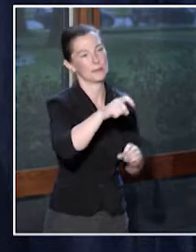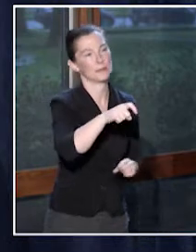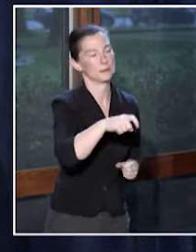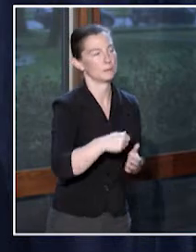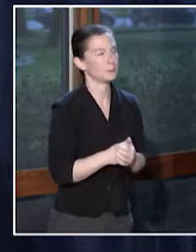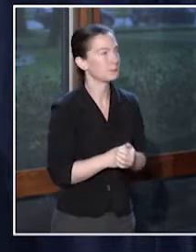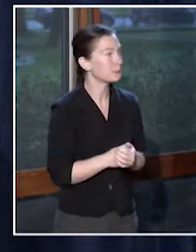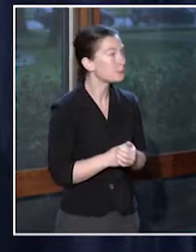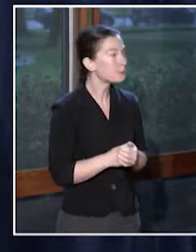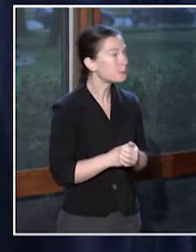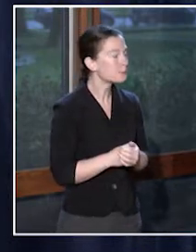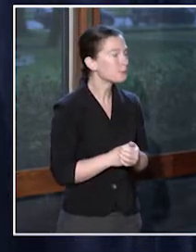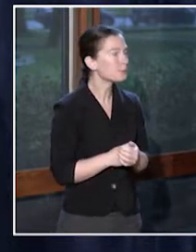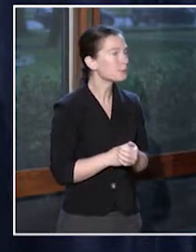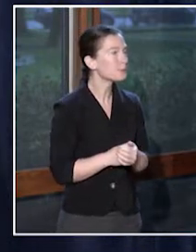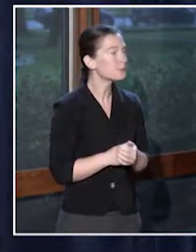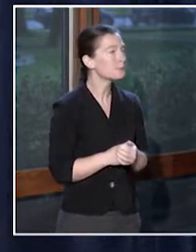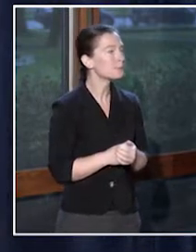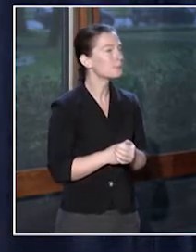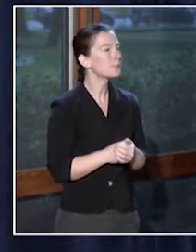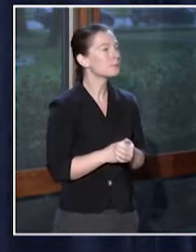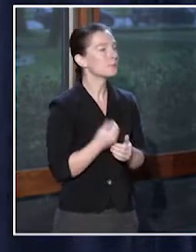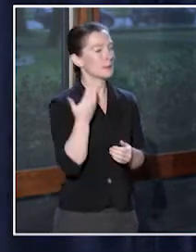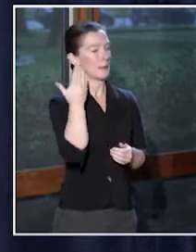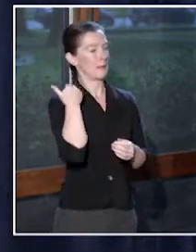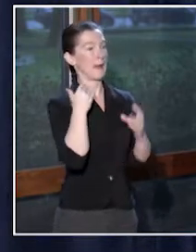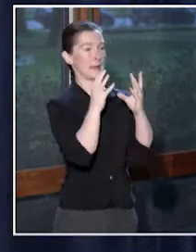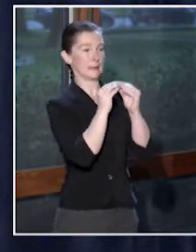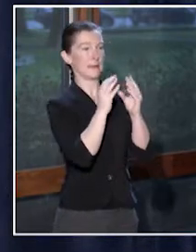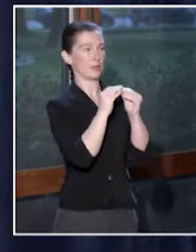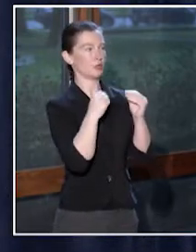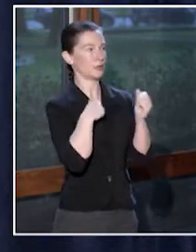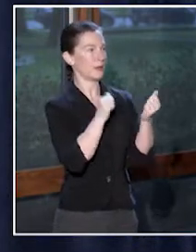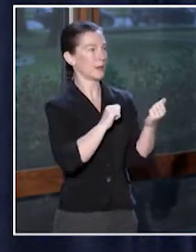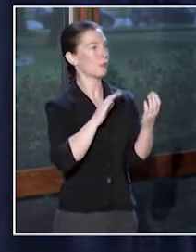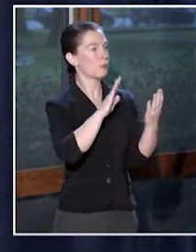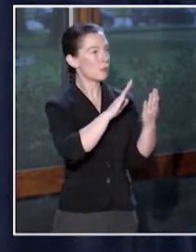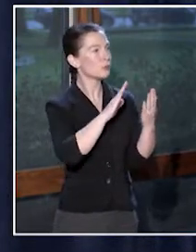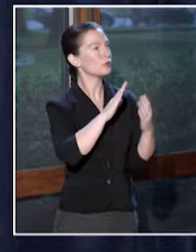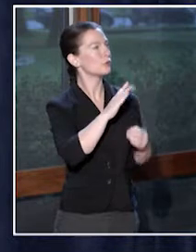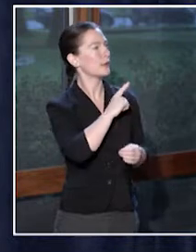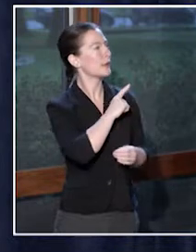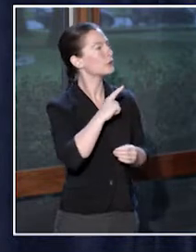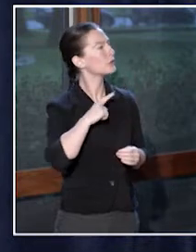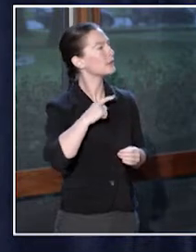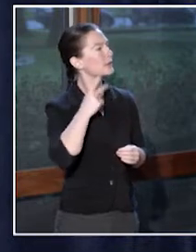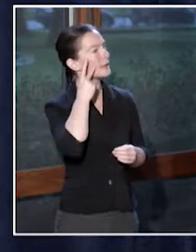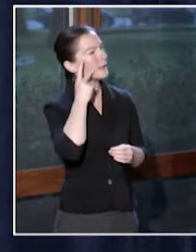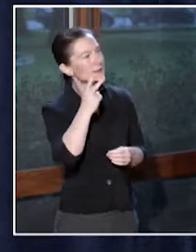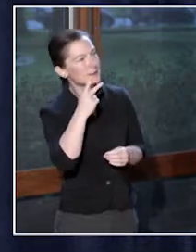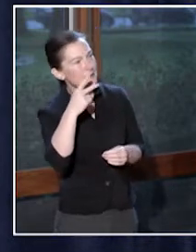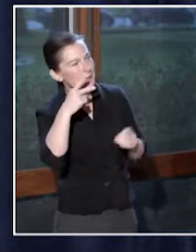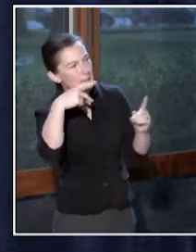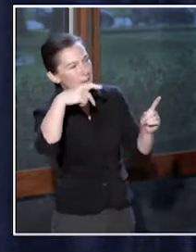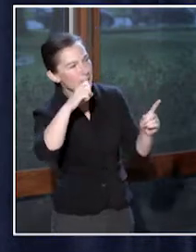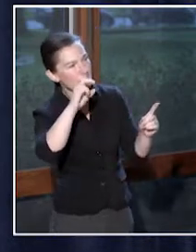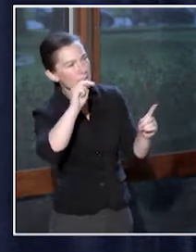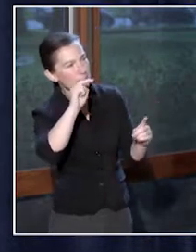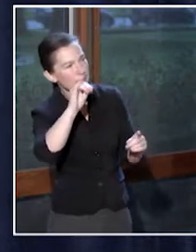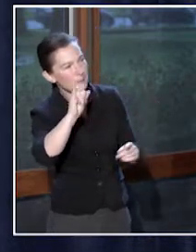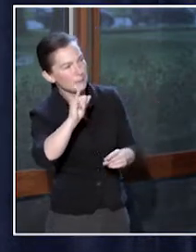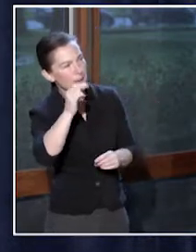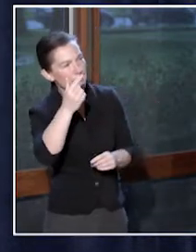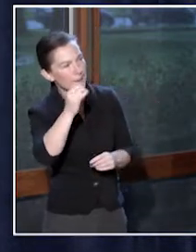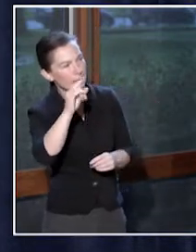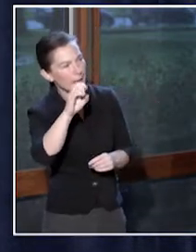to the legislature during this last session, and I see Alyssa Kenny Geyer here. She championed this and